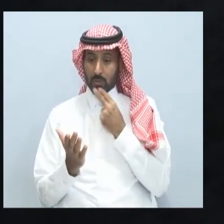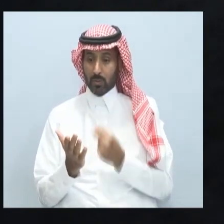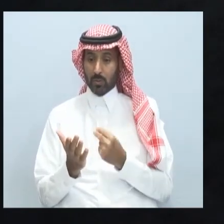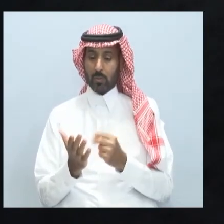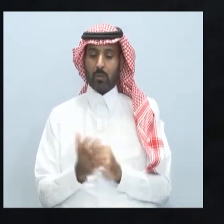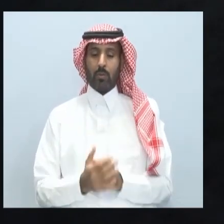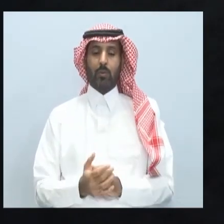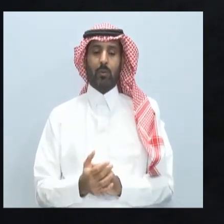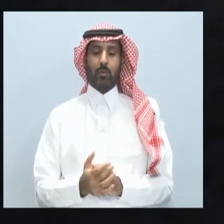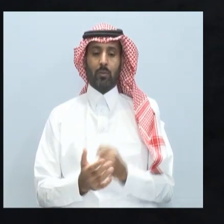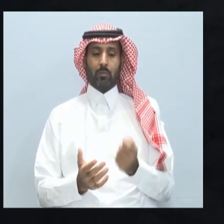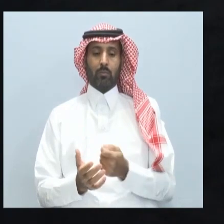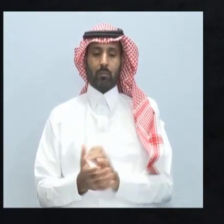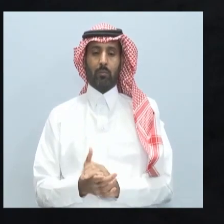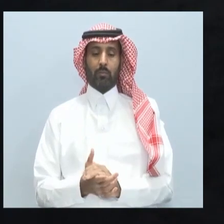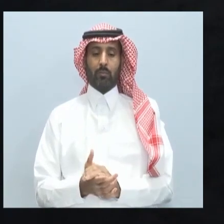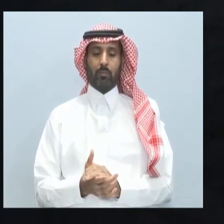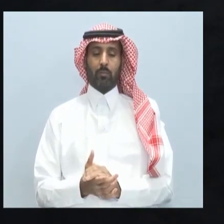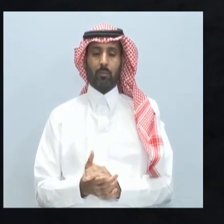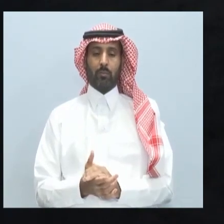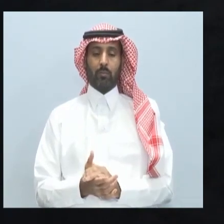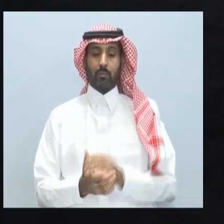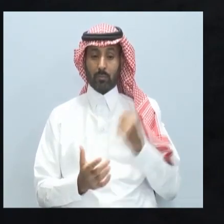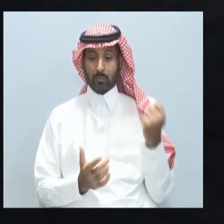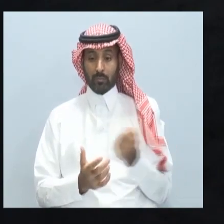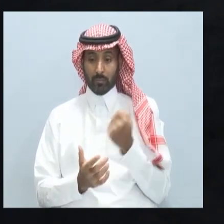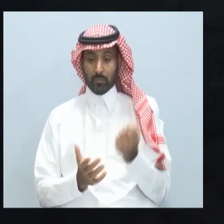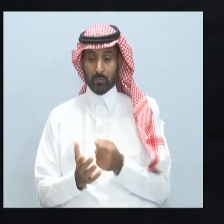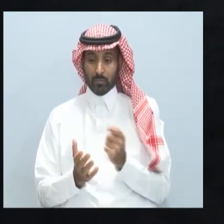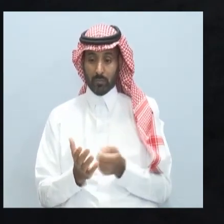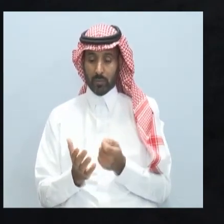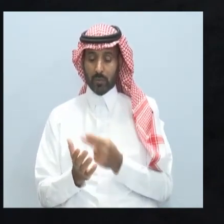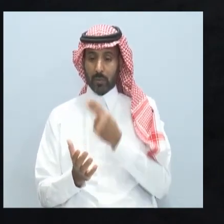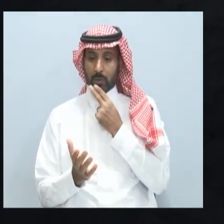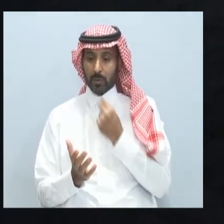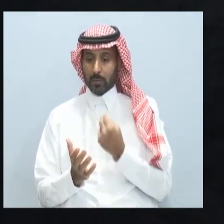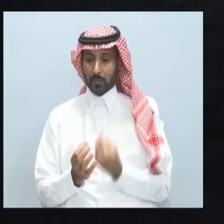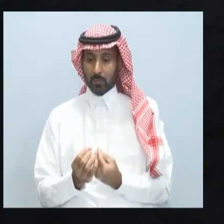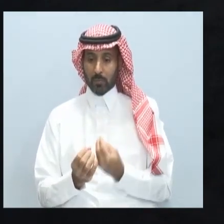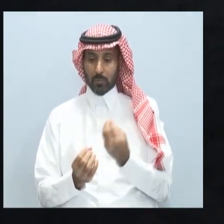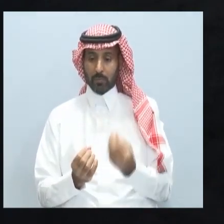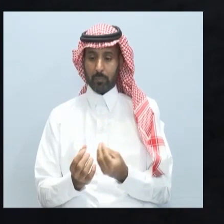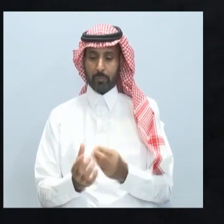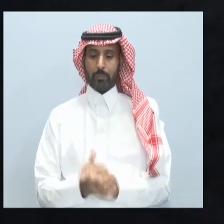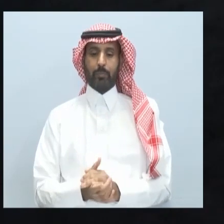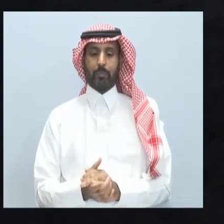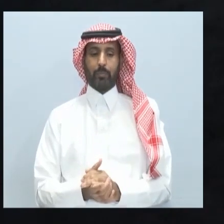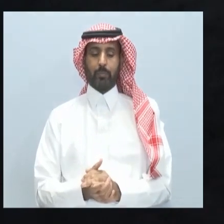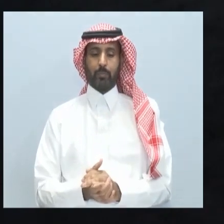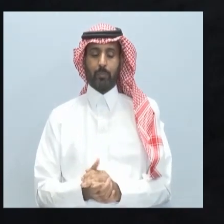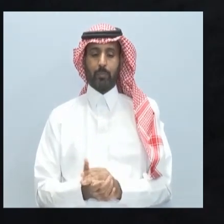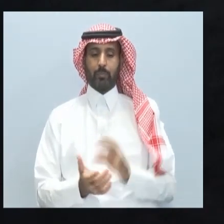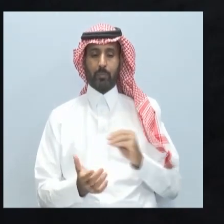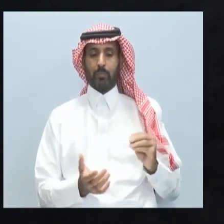devices a lot these days. So it's nice to practice and just write and have good handwriting just